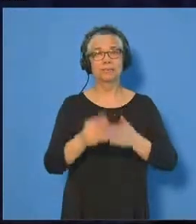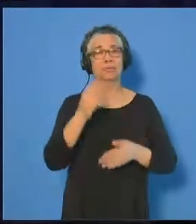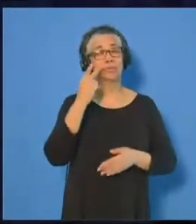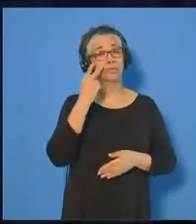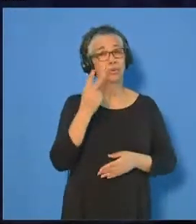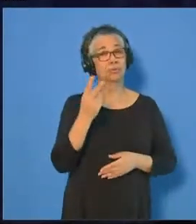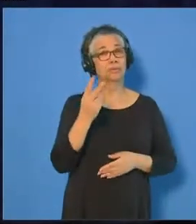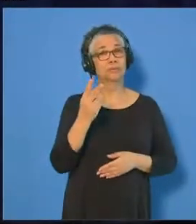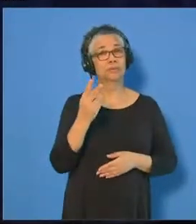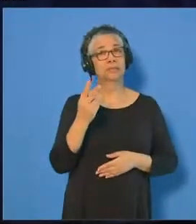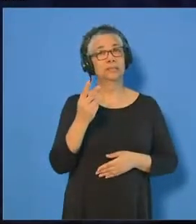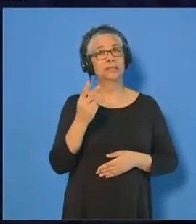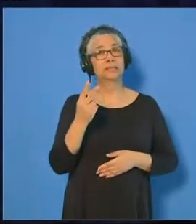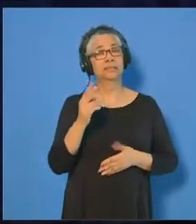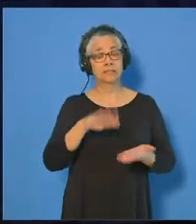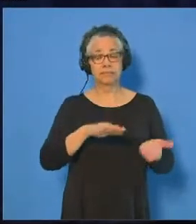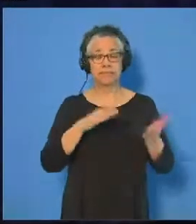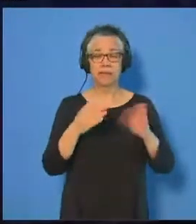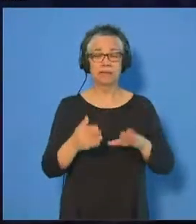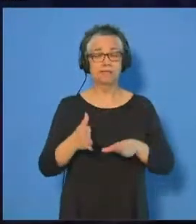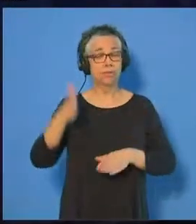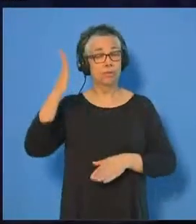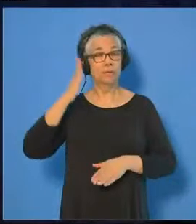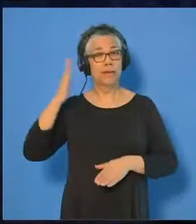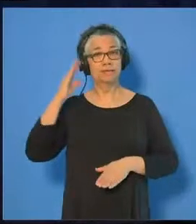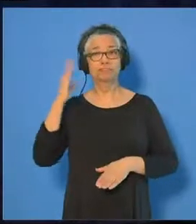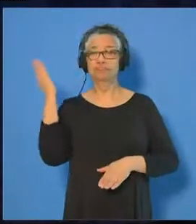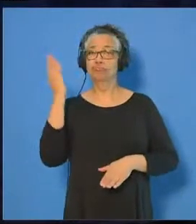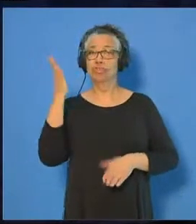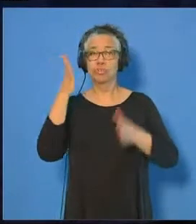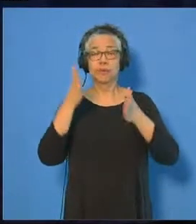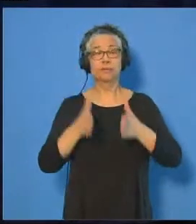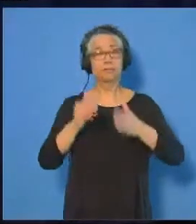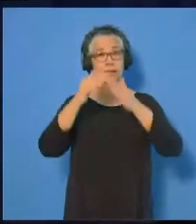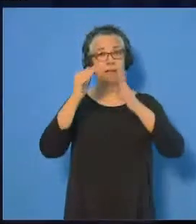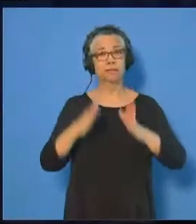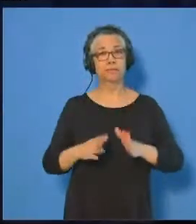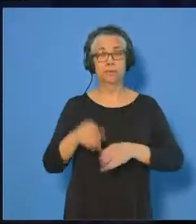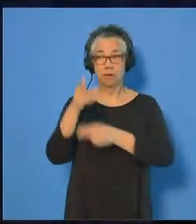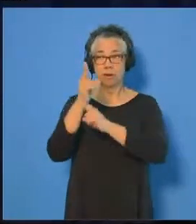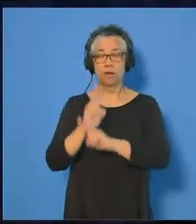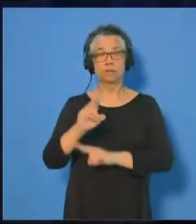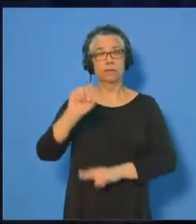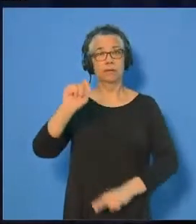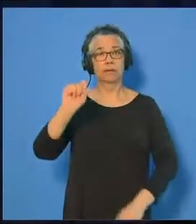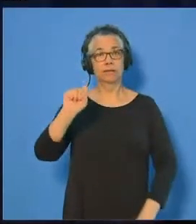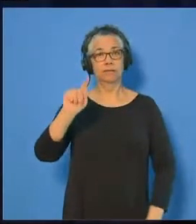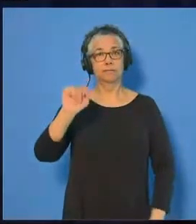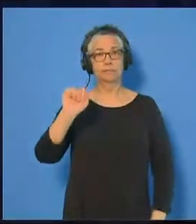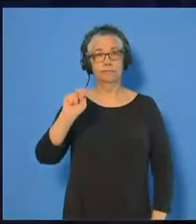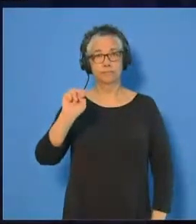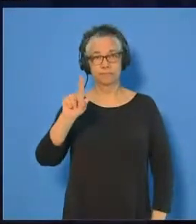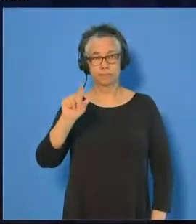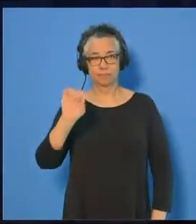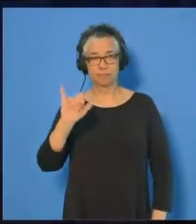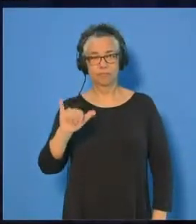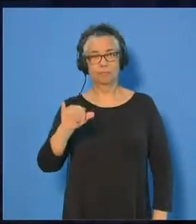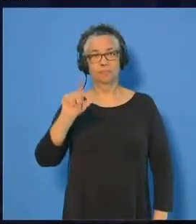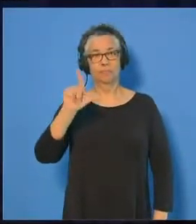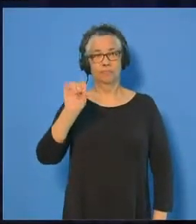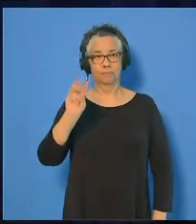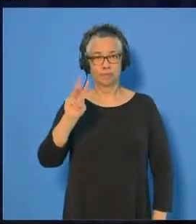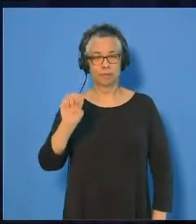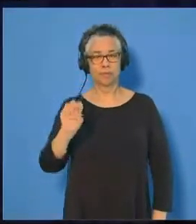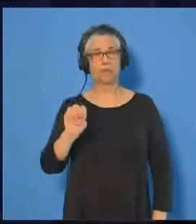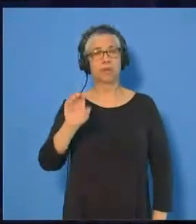passing of the former Speaker of the House, the Honorable Stanley Lowe, OBE. As I